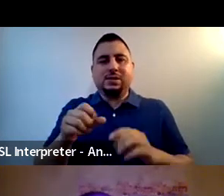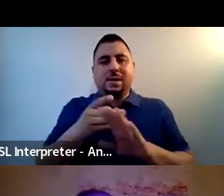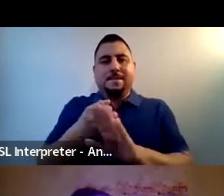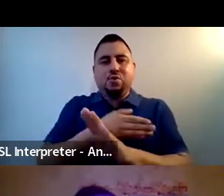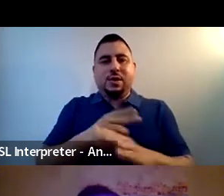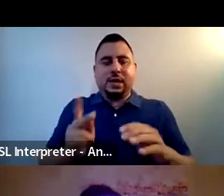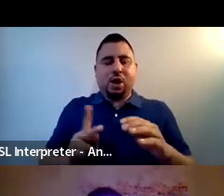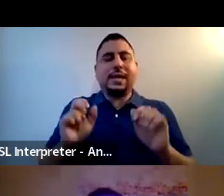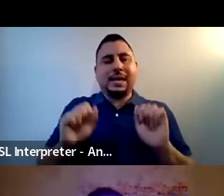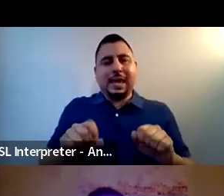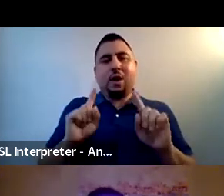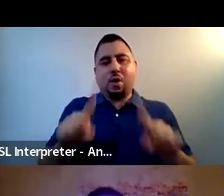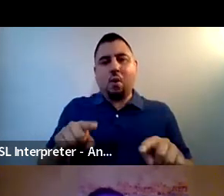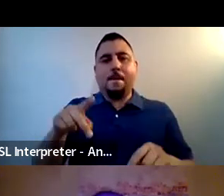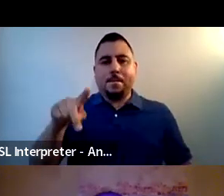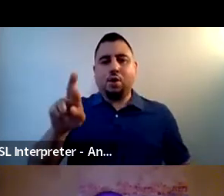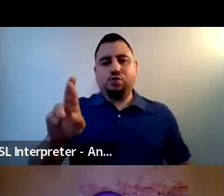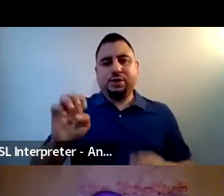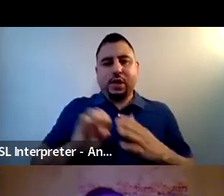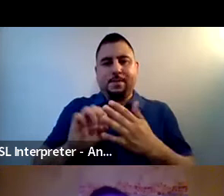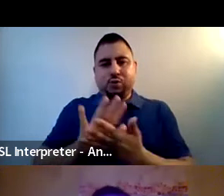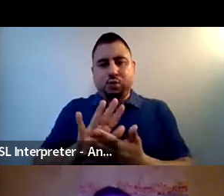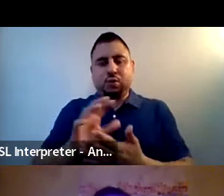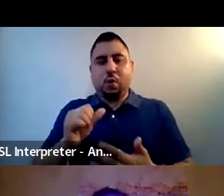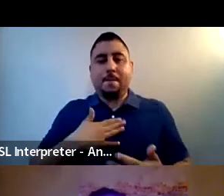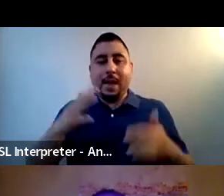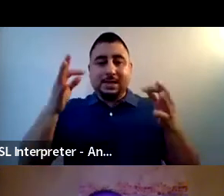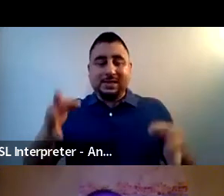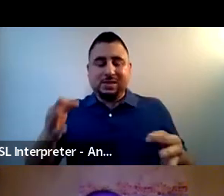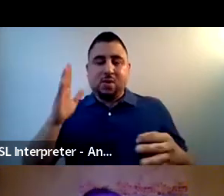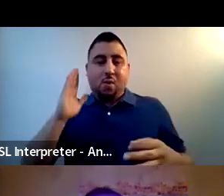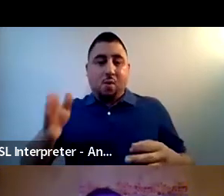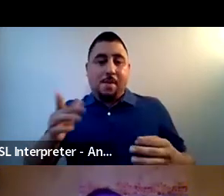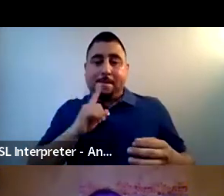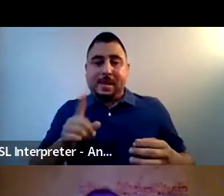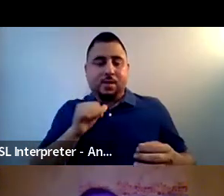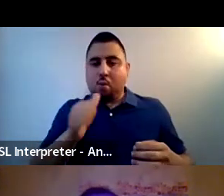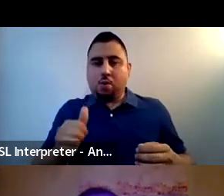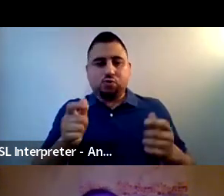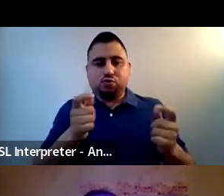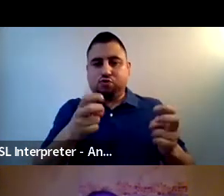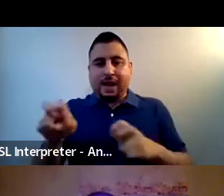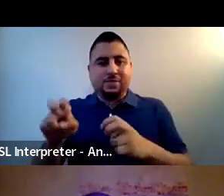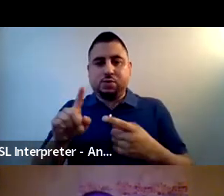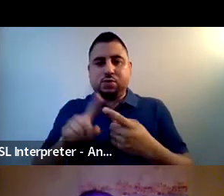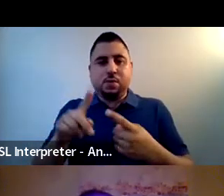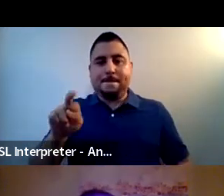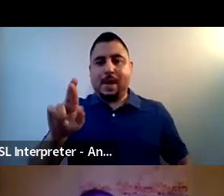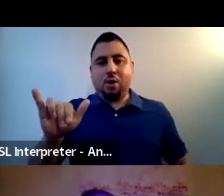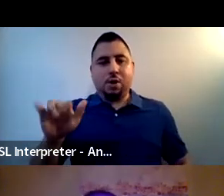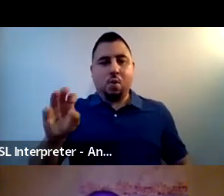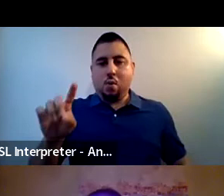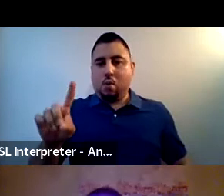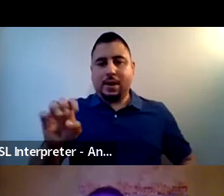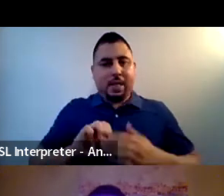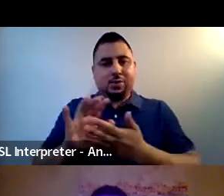so that he could attend Pointer Ridge Elementary School. So my decision would be that he will not transfer to Prairiewood Elementary or any other elementary